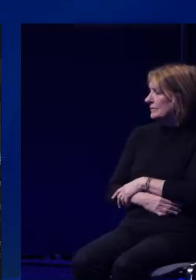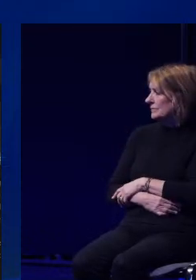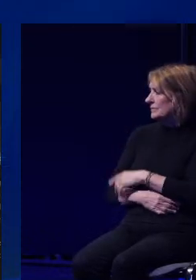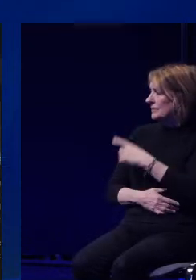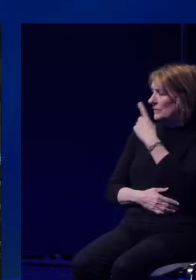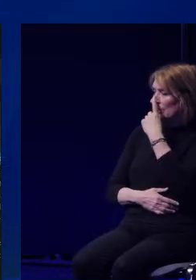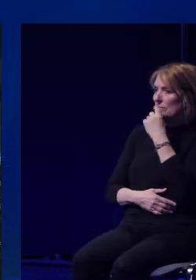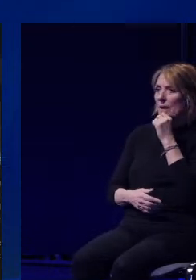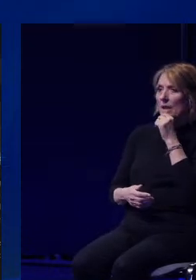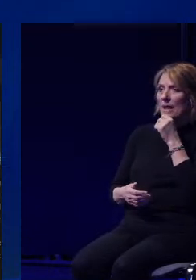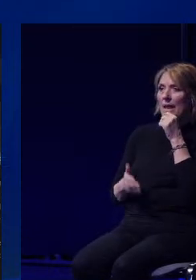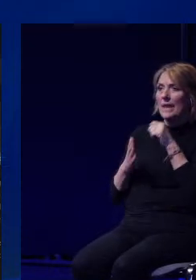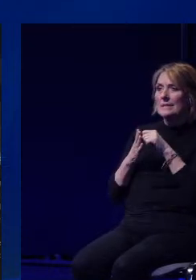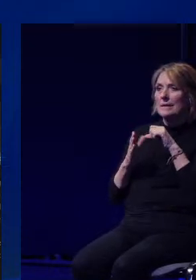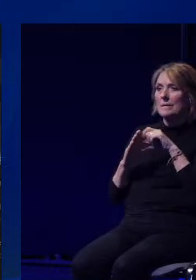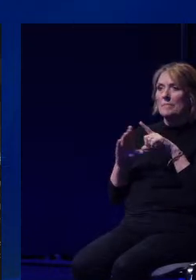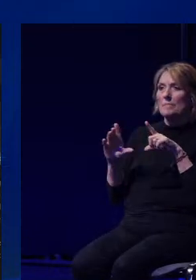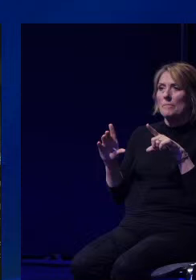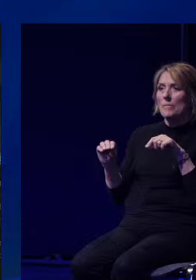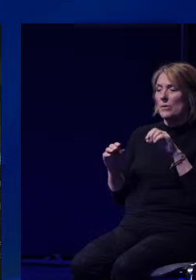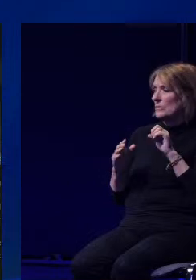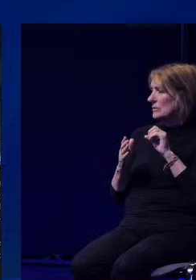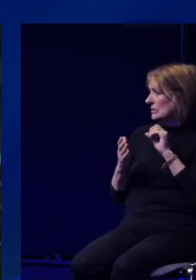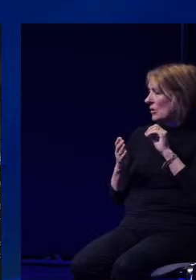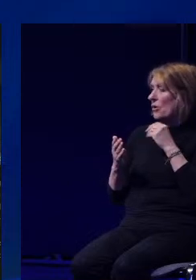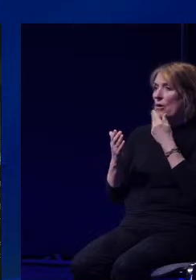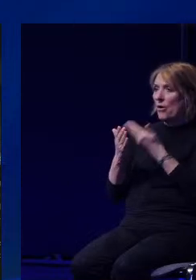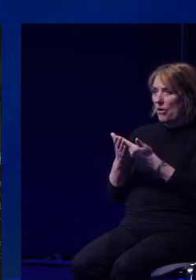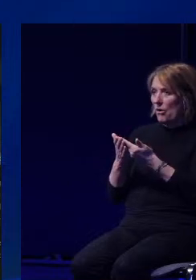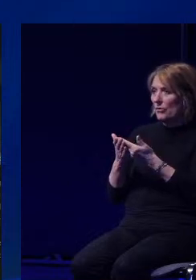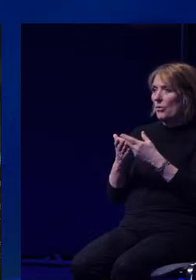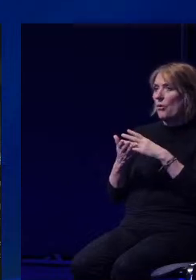letterbox on and off, right?